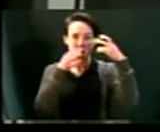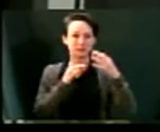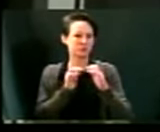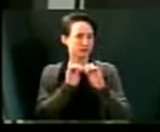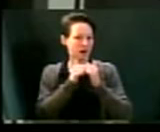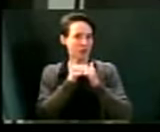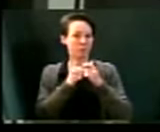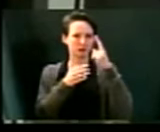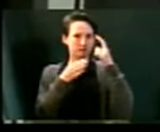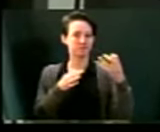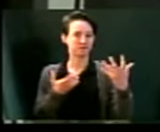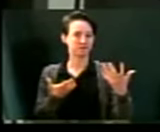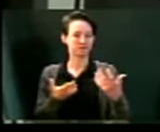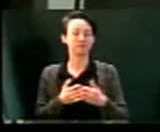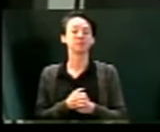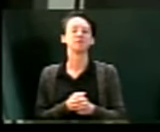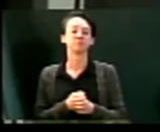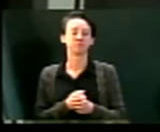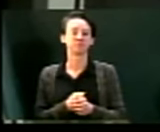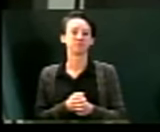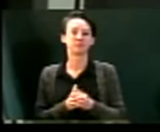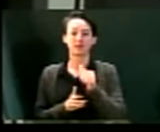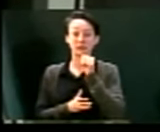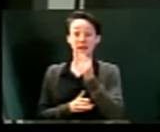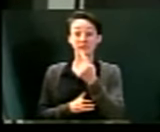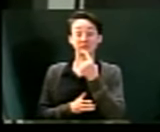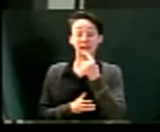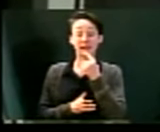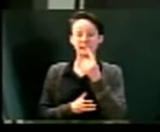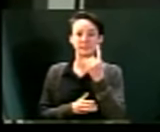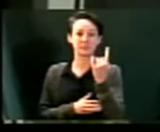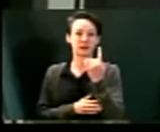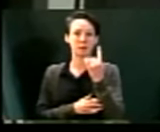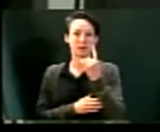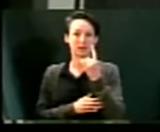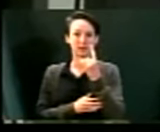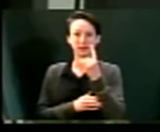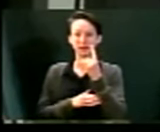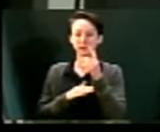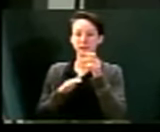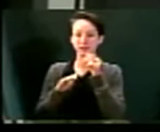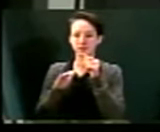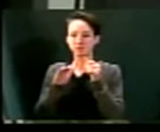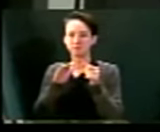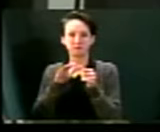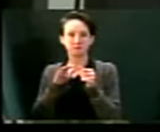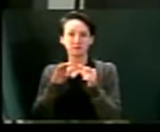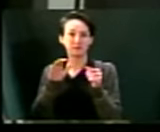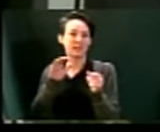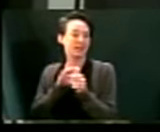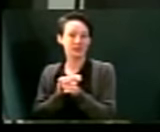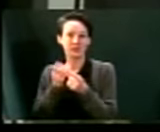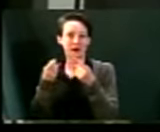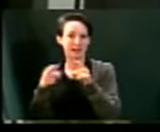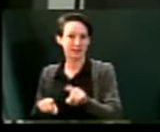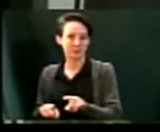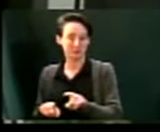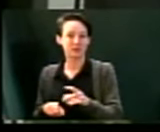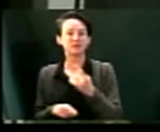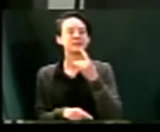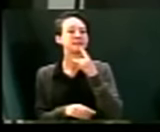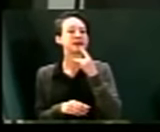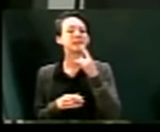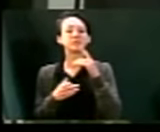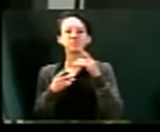made. It's not to say that anything nefarious was done. It's to say that it's unclear, that it's